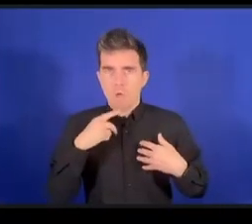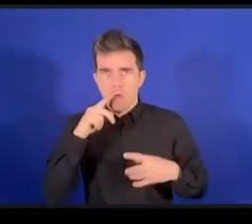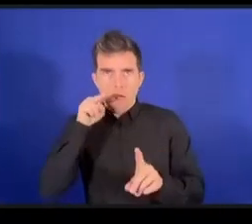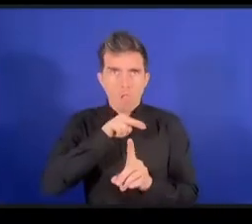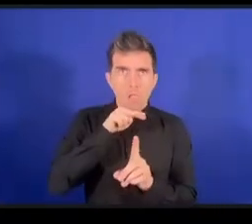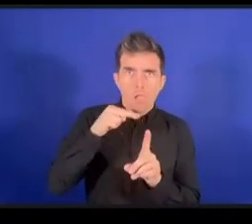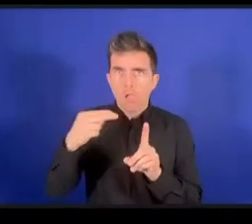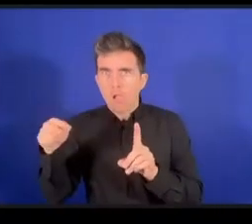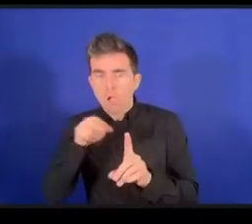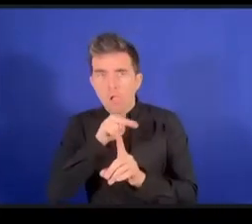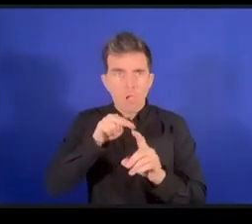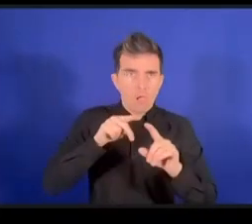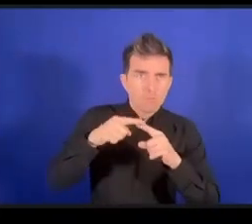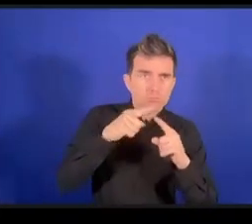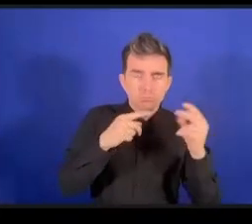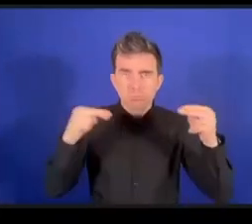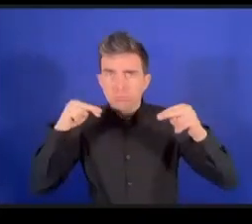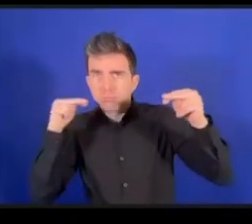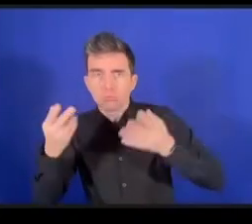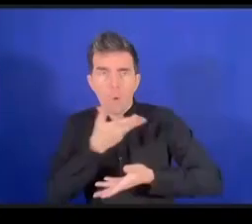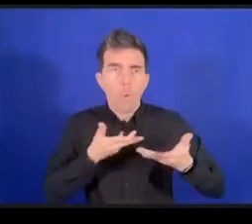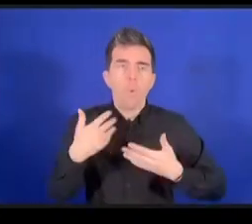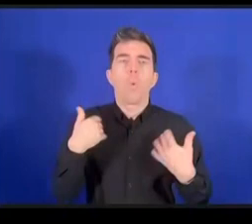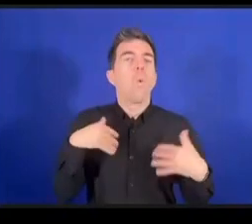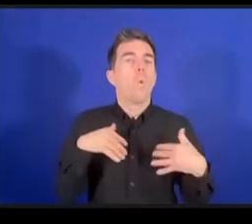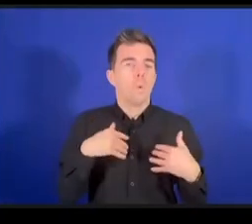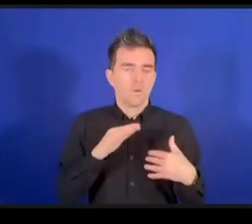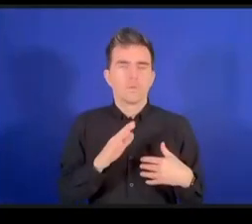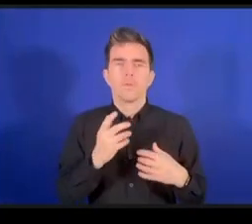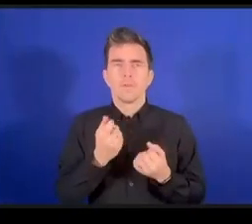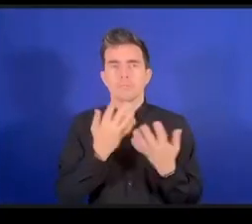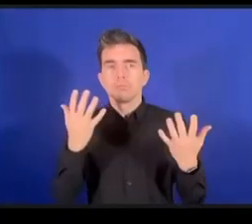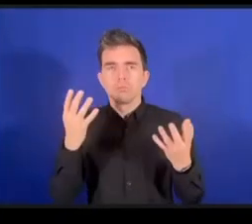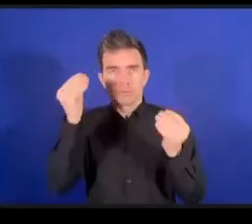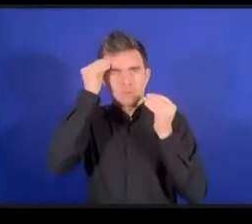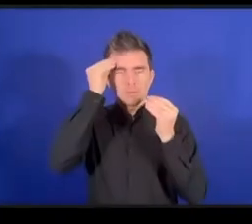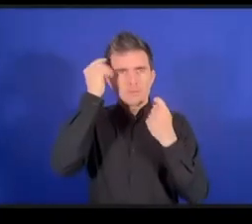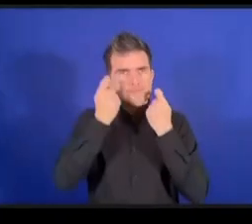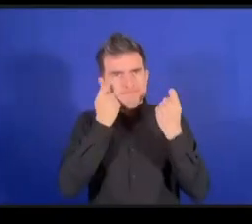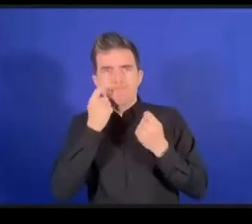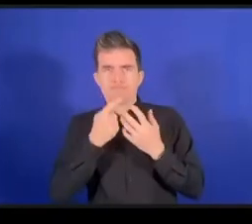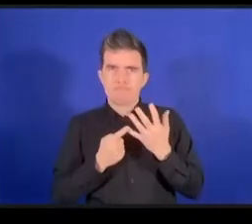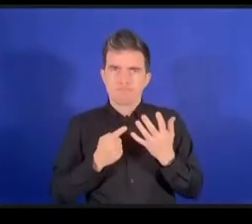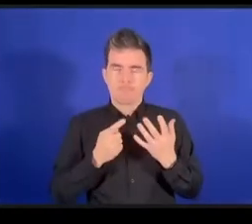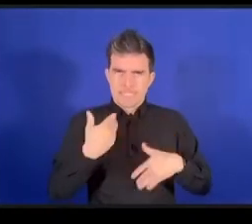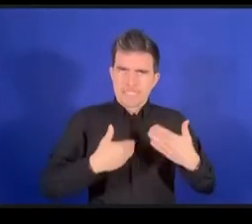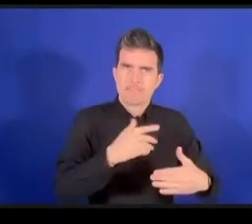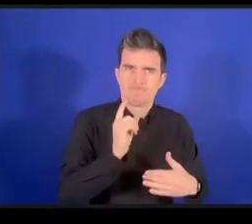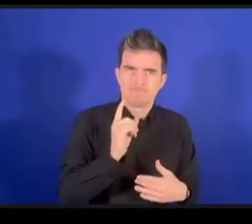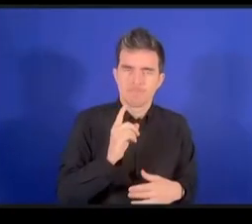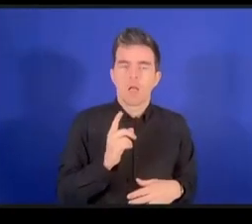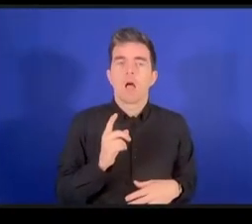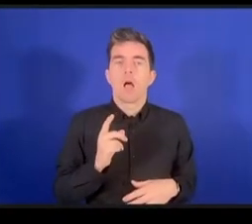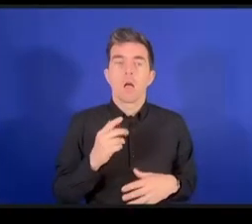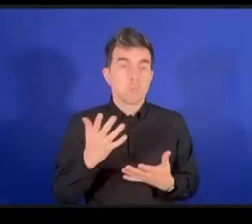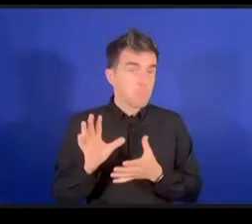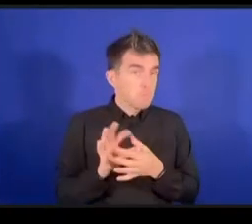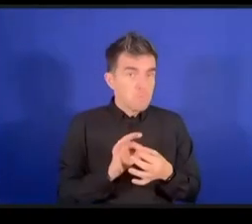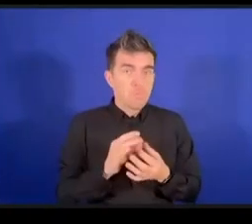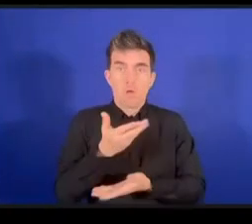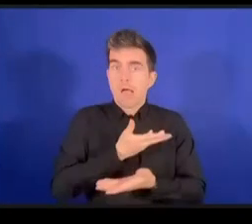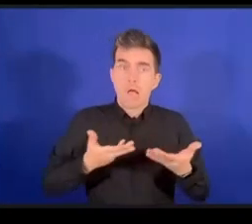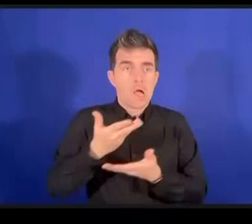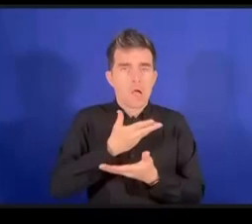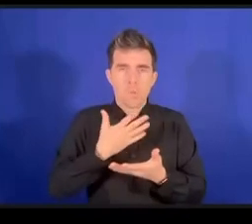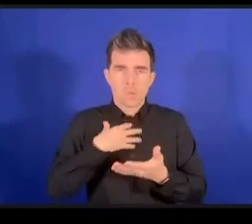whole discussion in just a few points. However, I'll give two key takeaways here. The internet we want should be